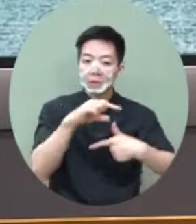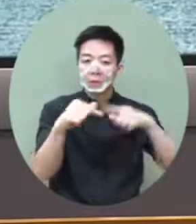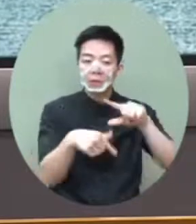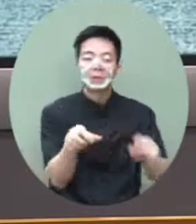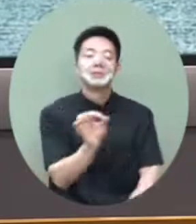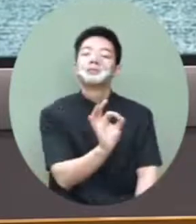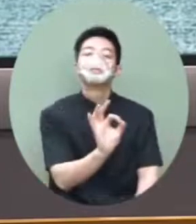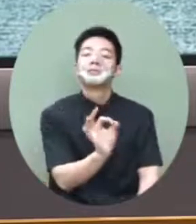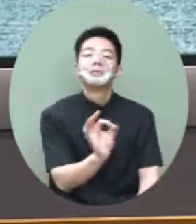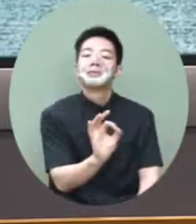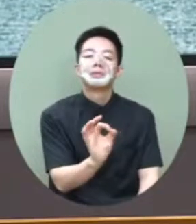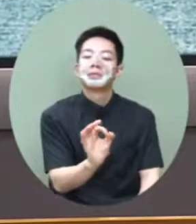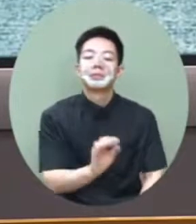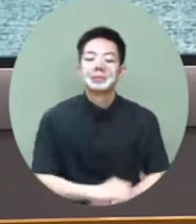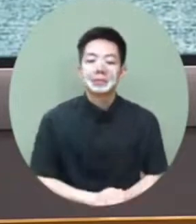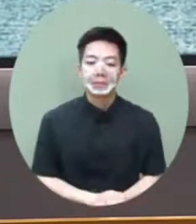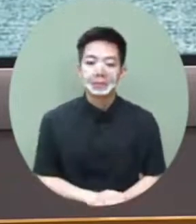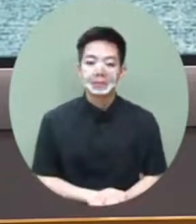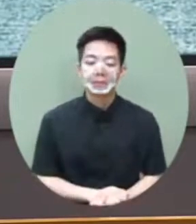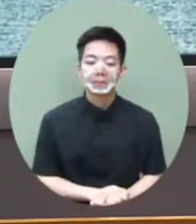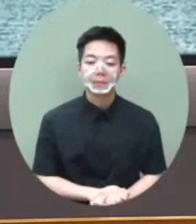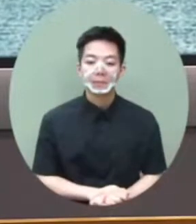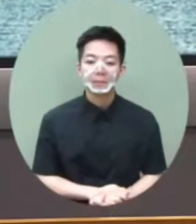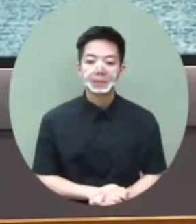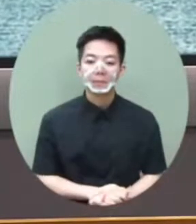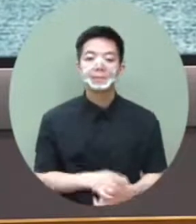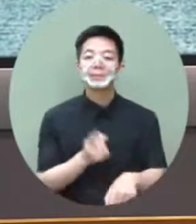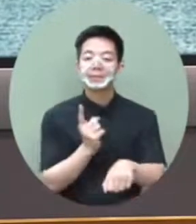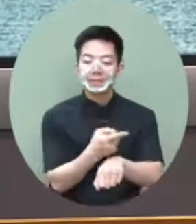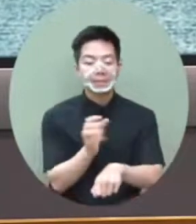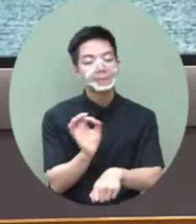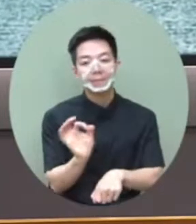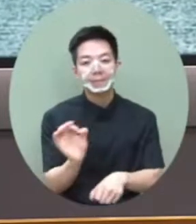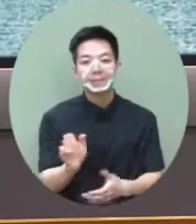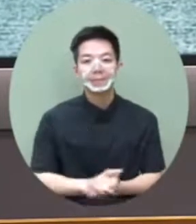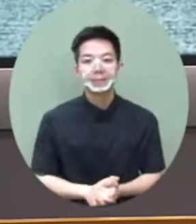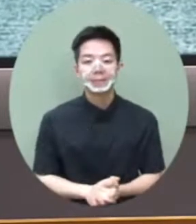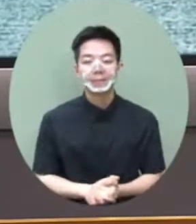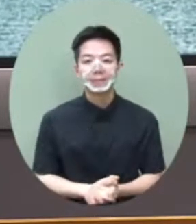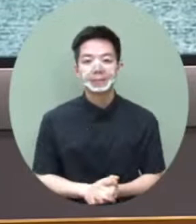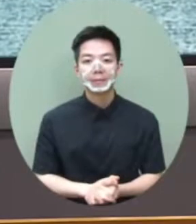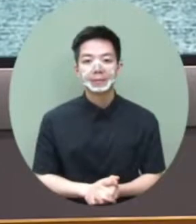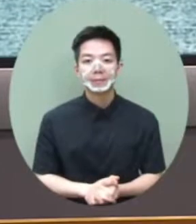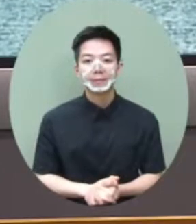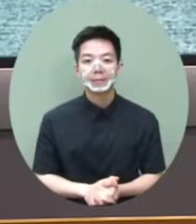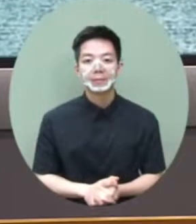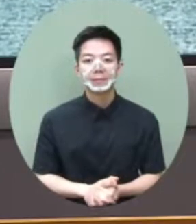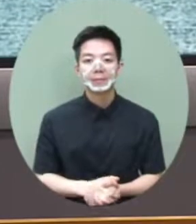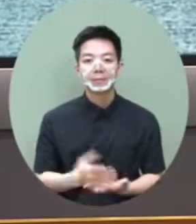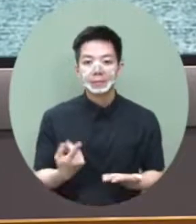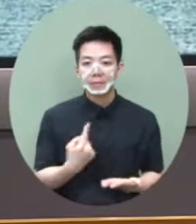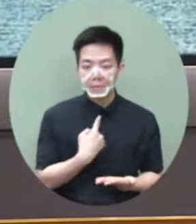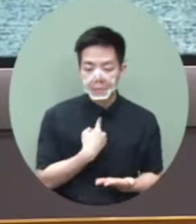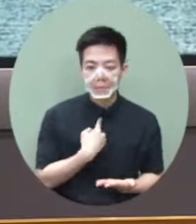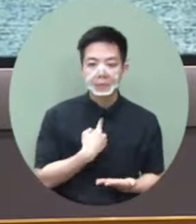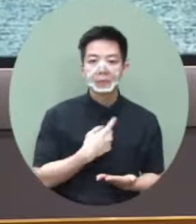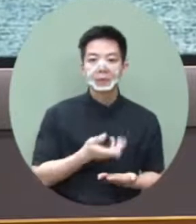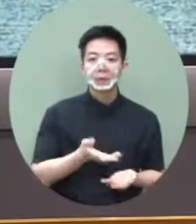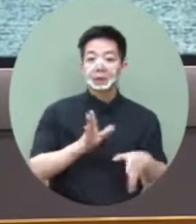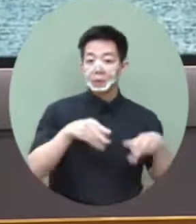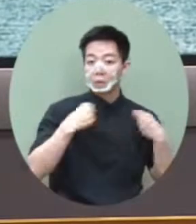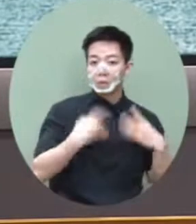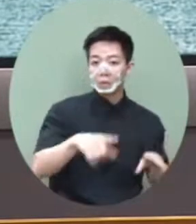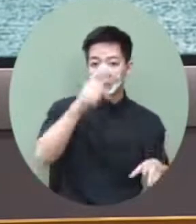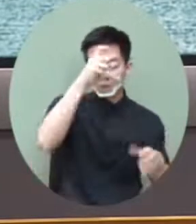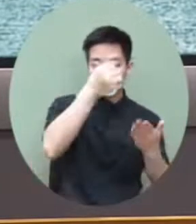just show relevant record to prove that they can